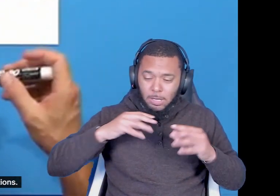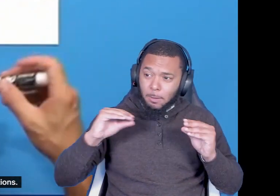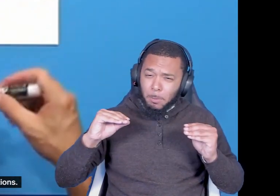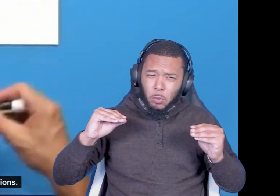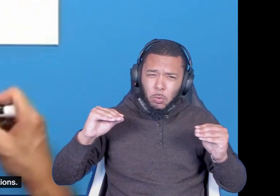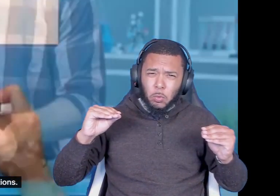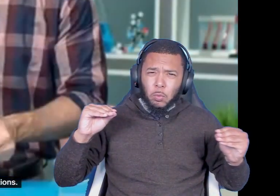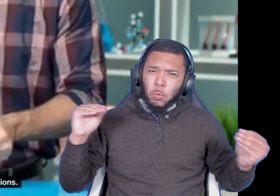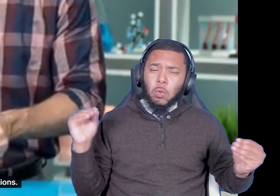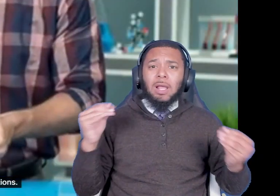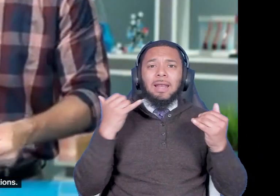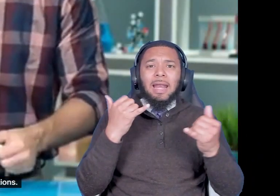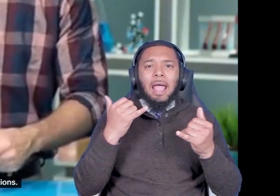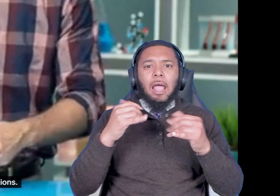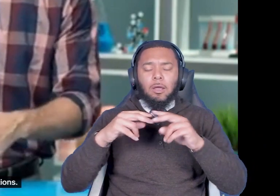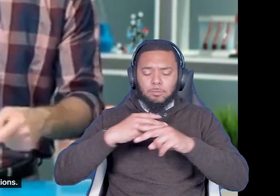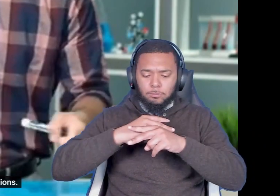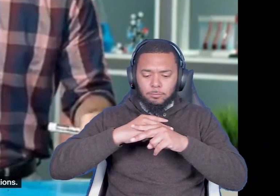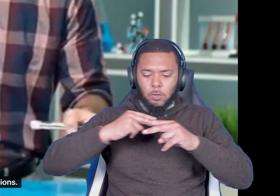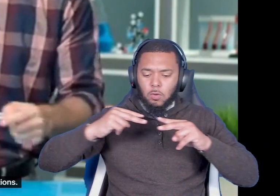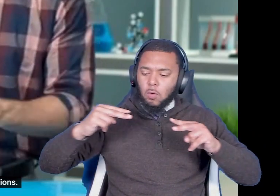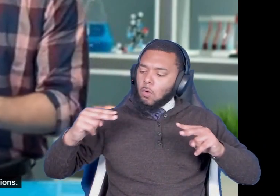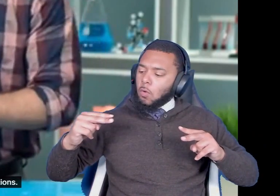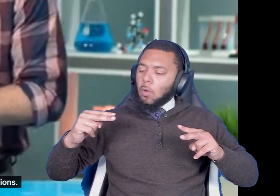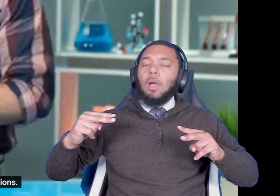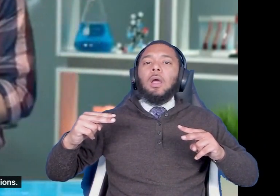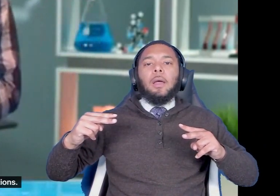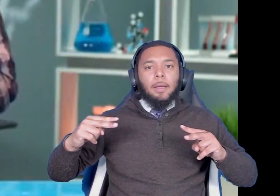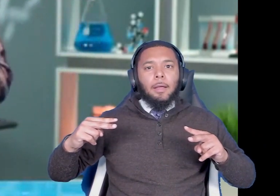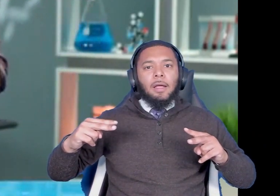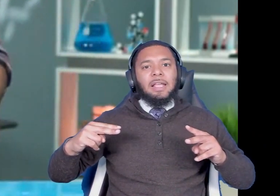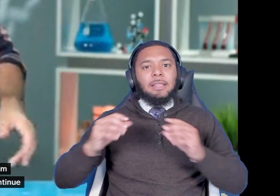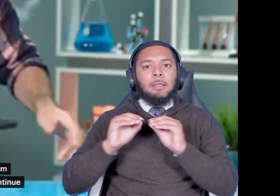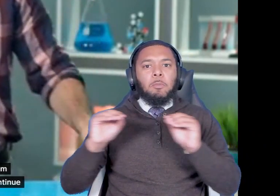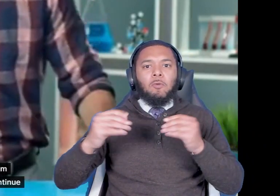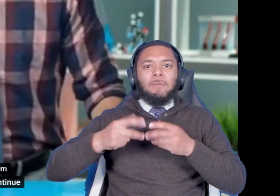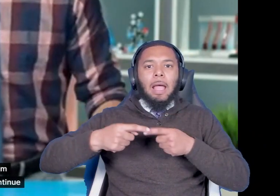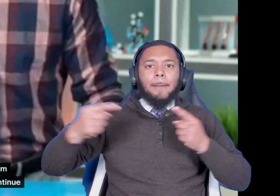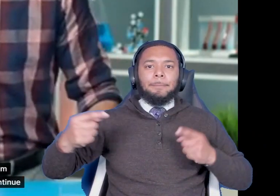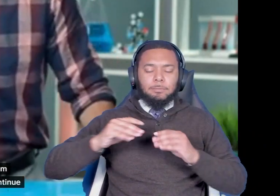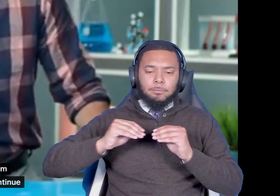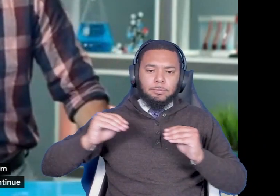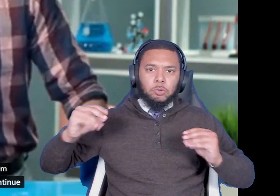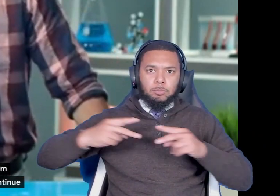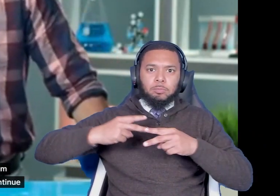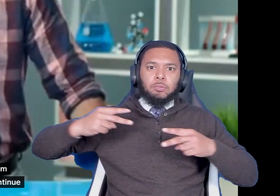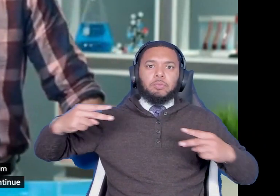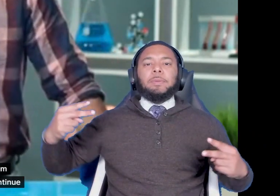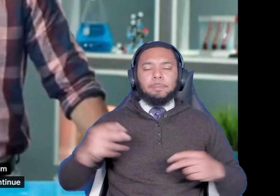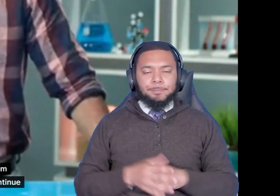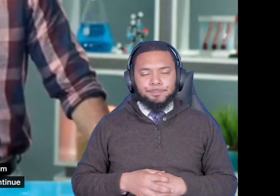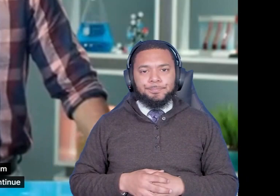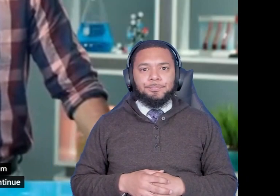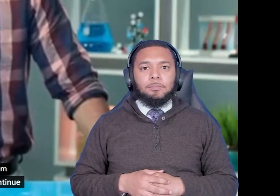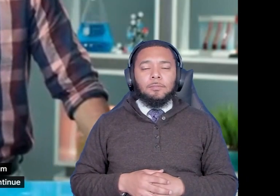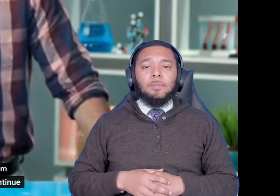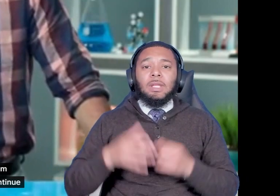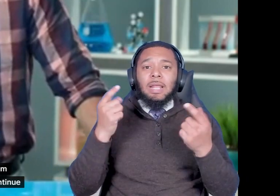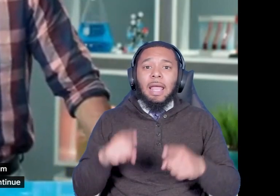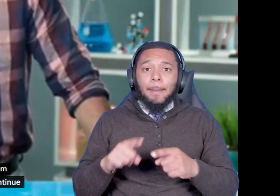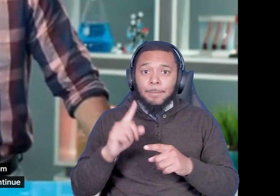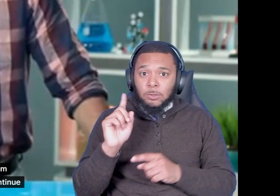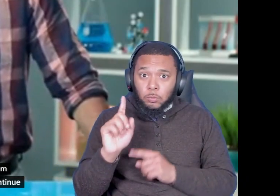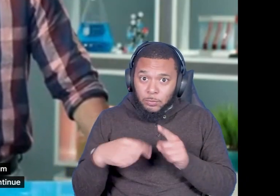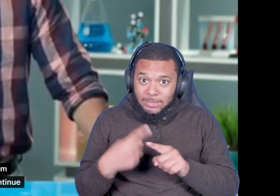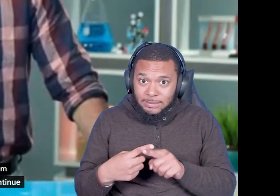they look like V's, right, and they're moving in opposite directions. So all of that's going to be happening during